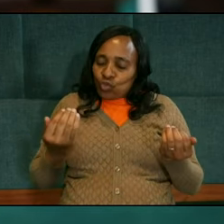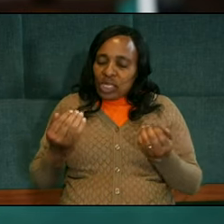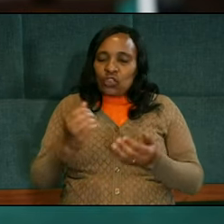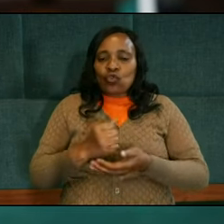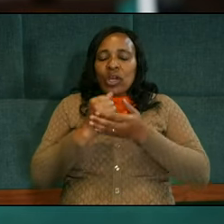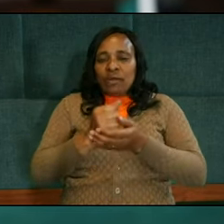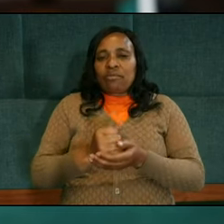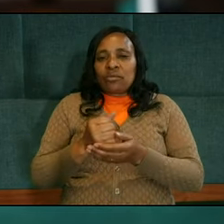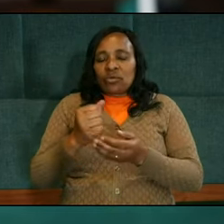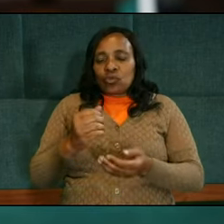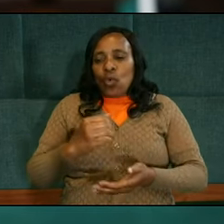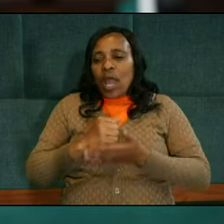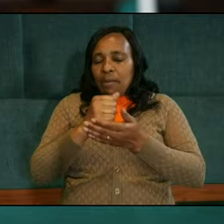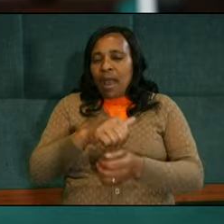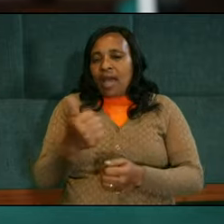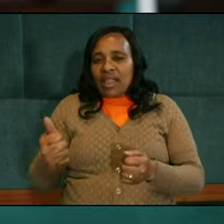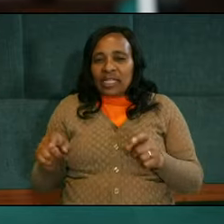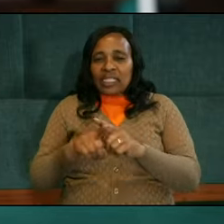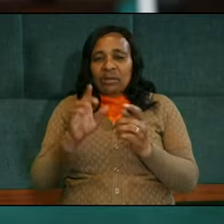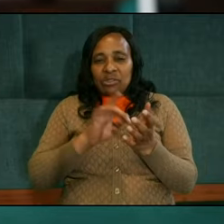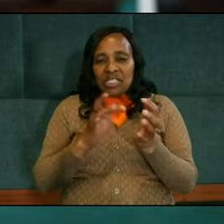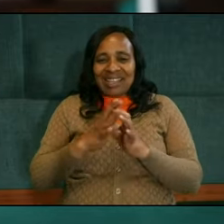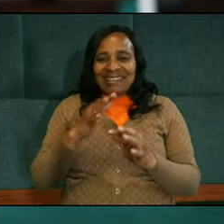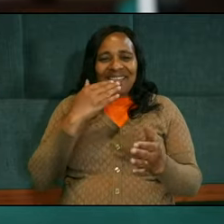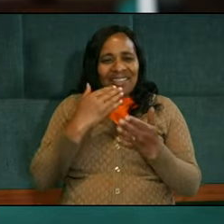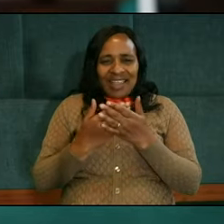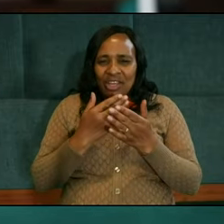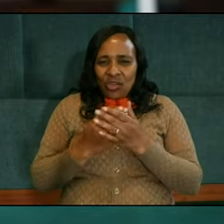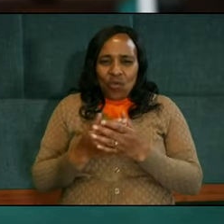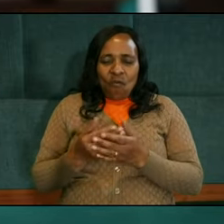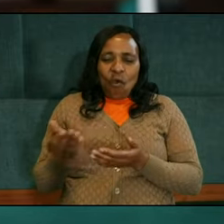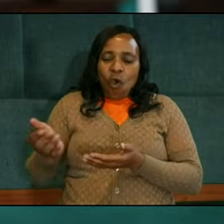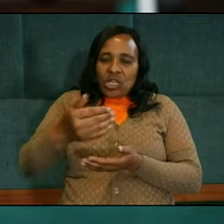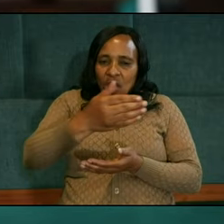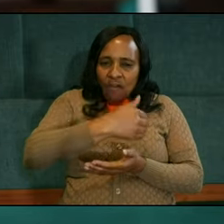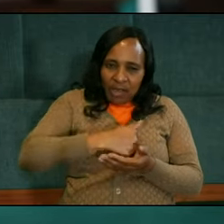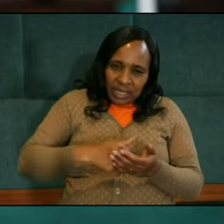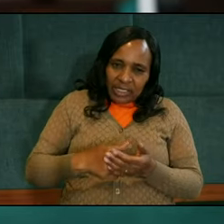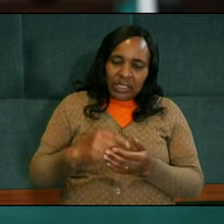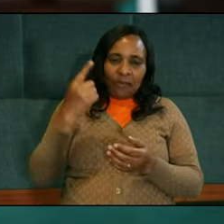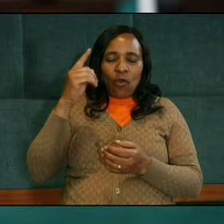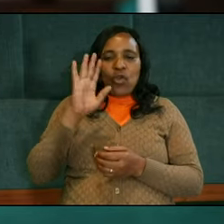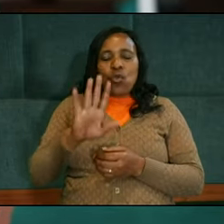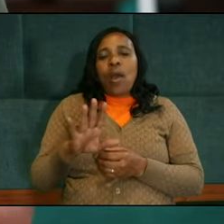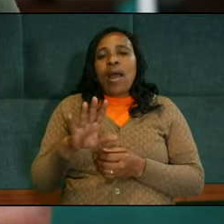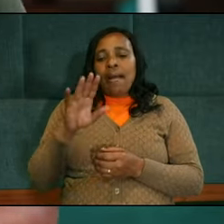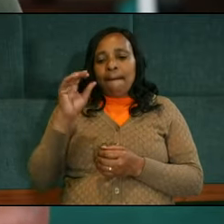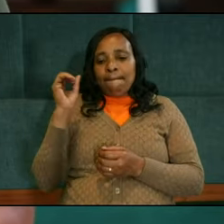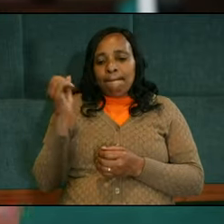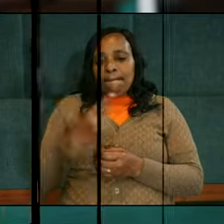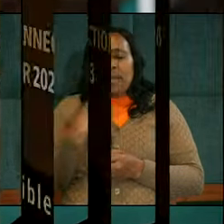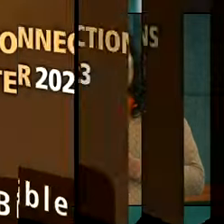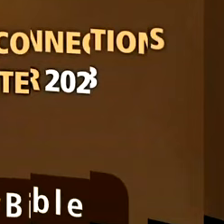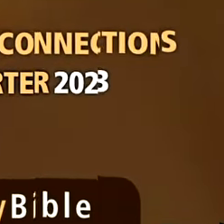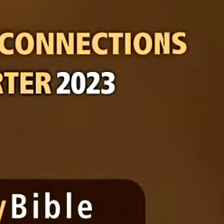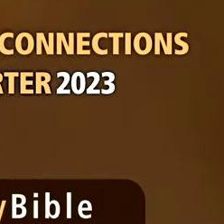like Jesus. Thank you for planning a generous offering next month.